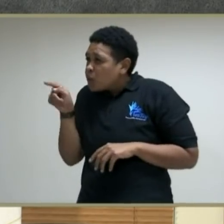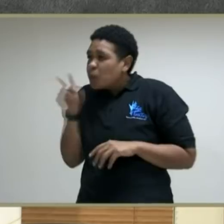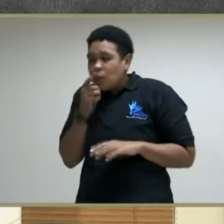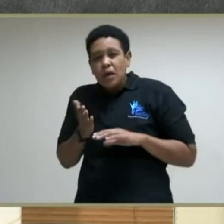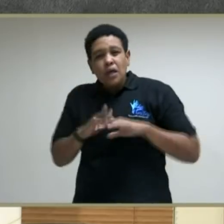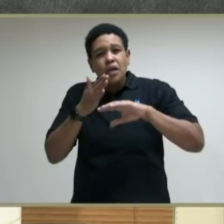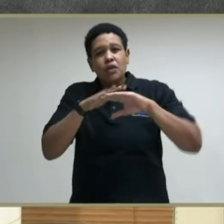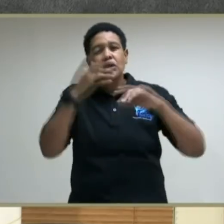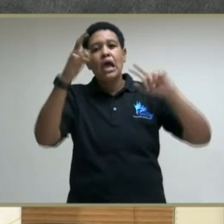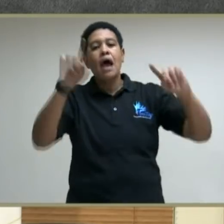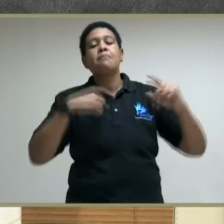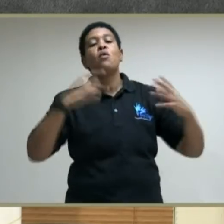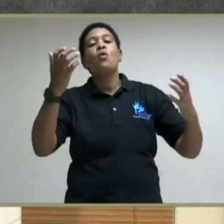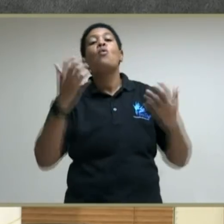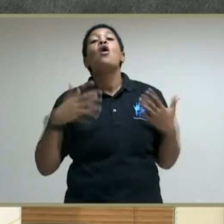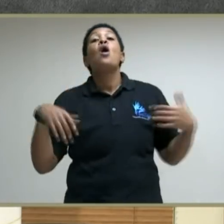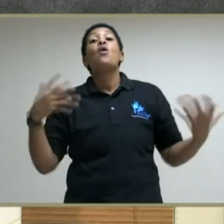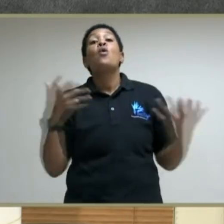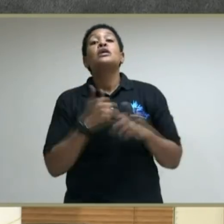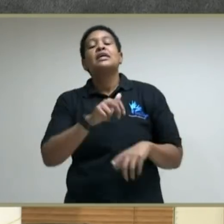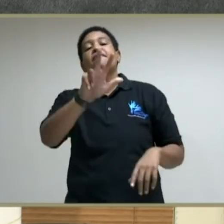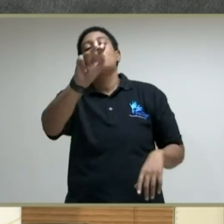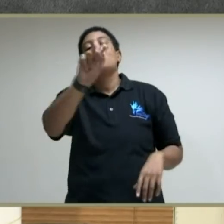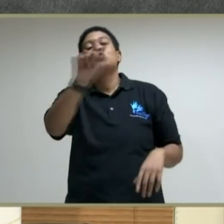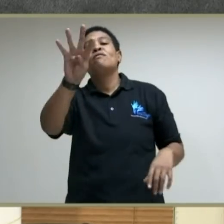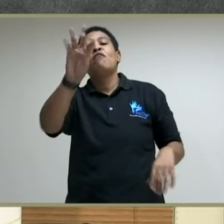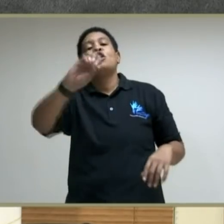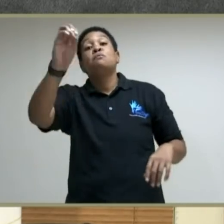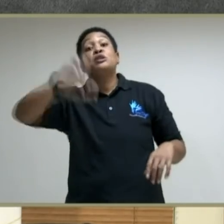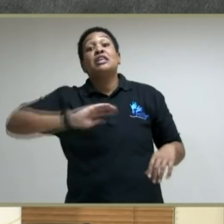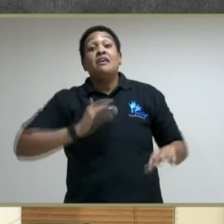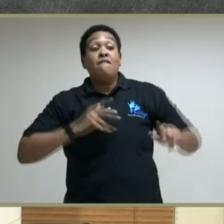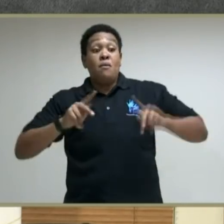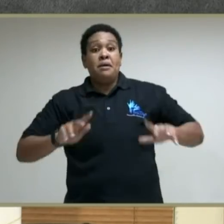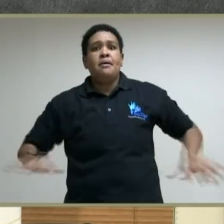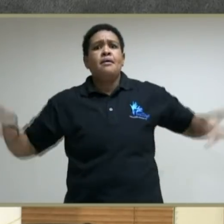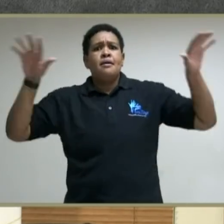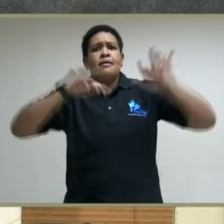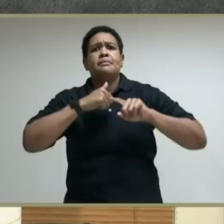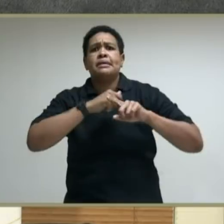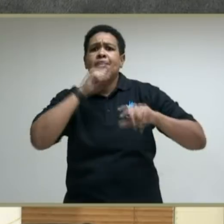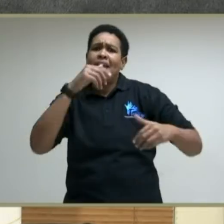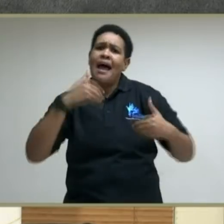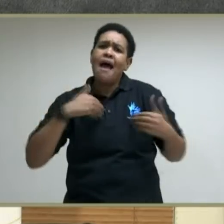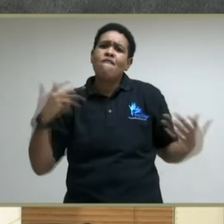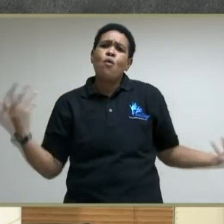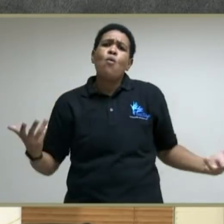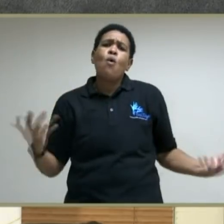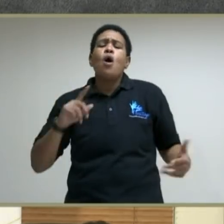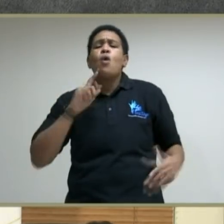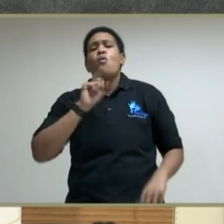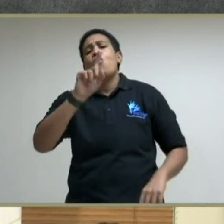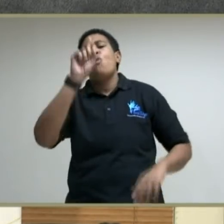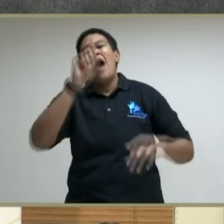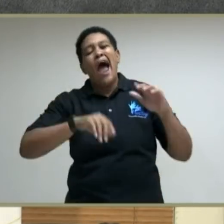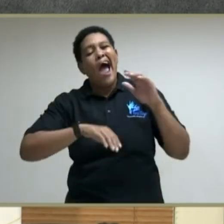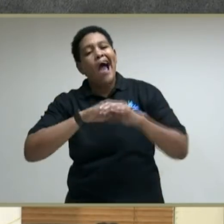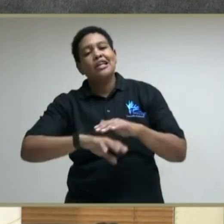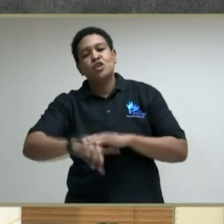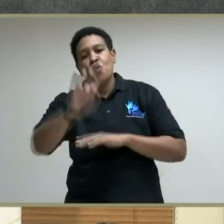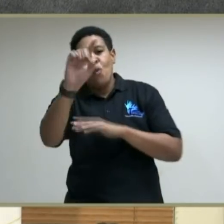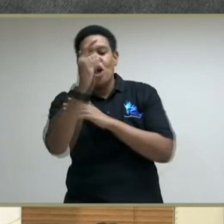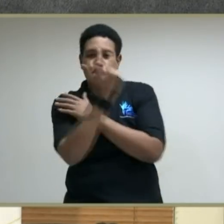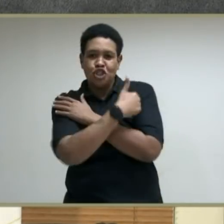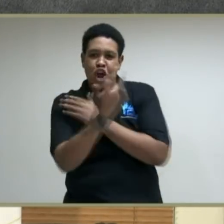want to get at least 30 to 40% of our population having had at least one dose